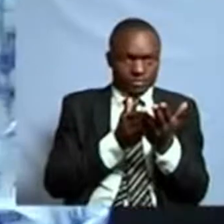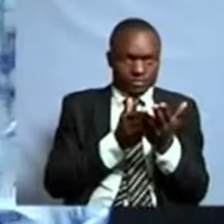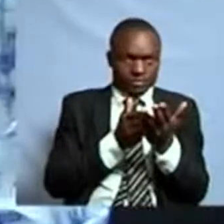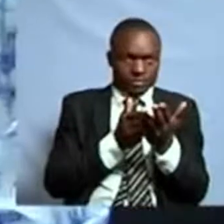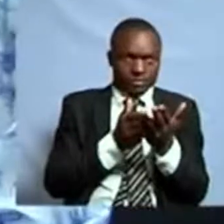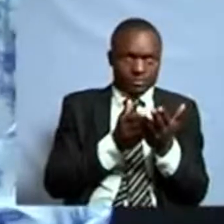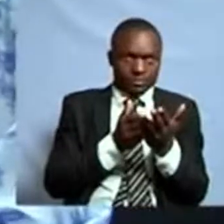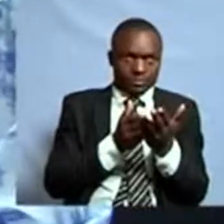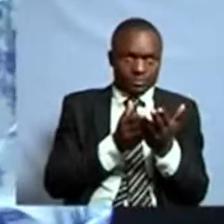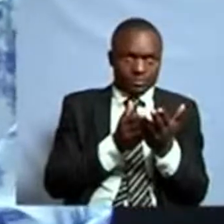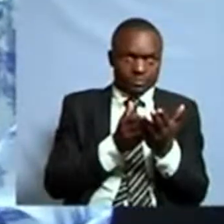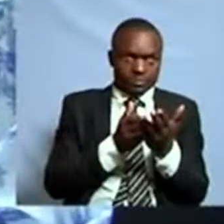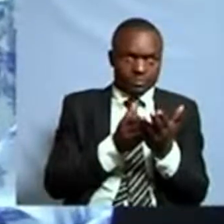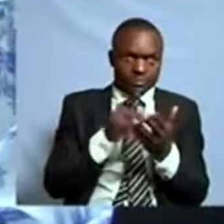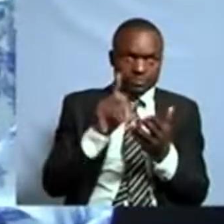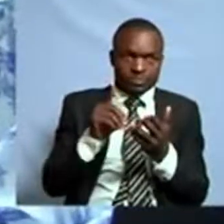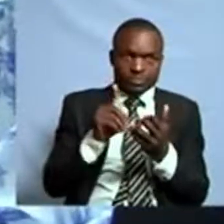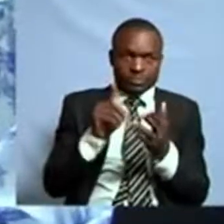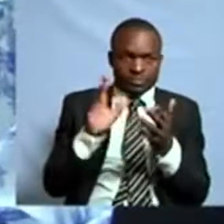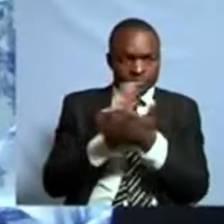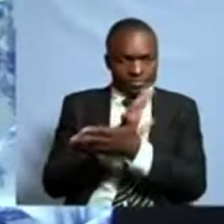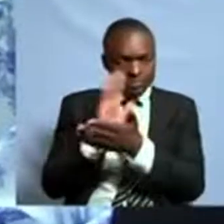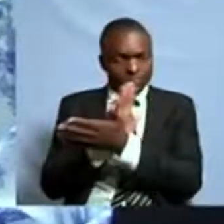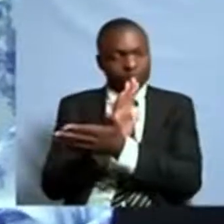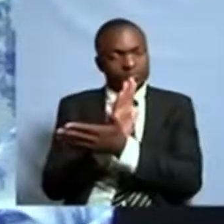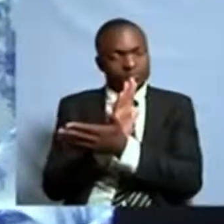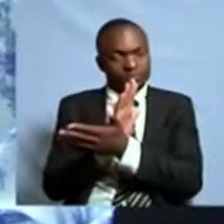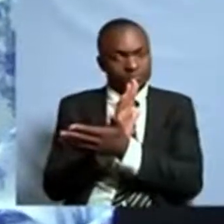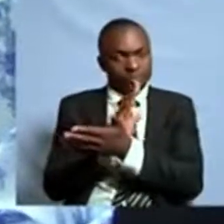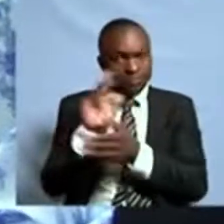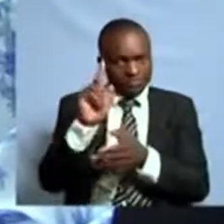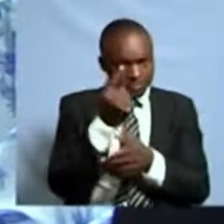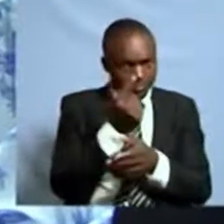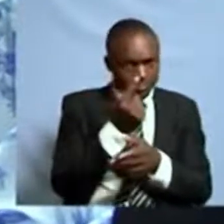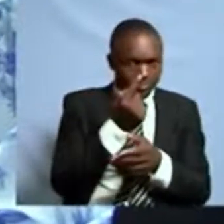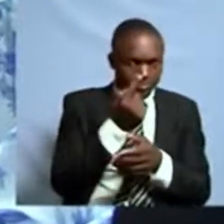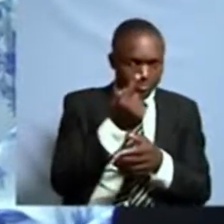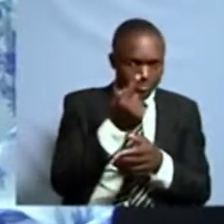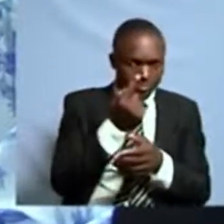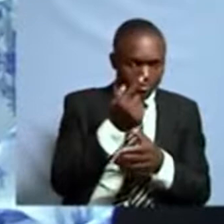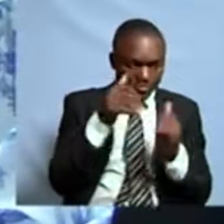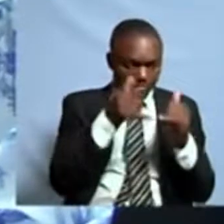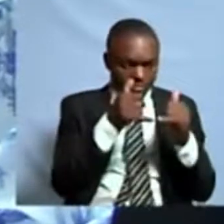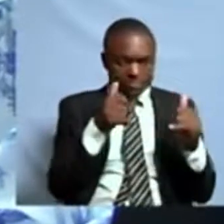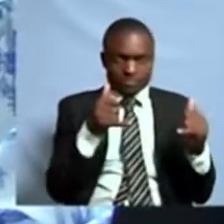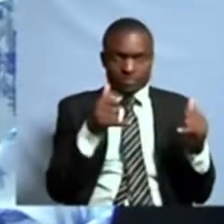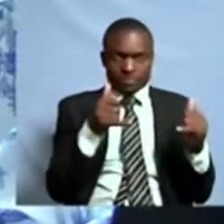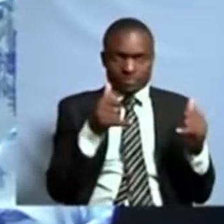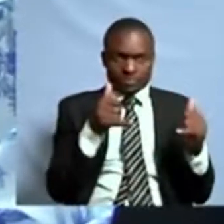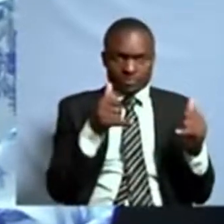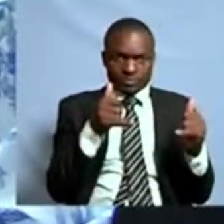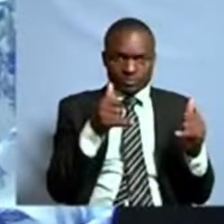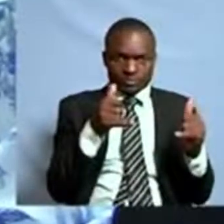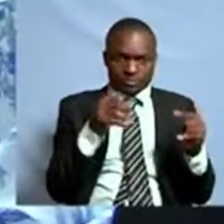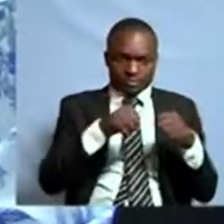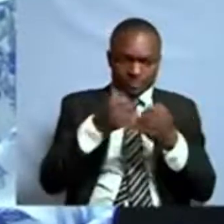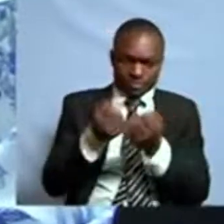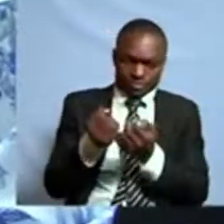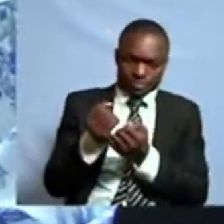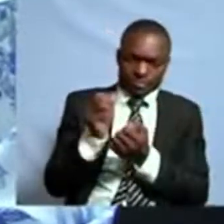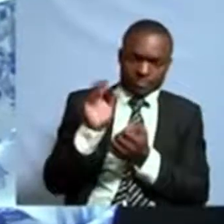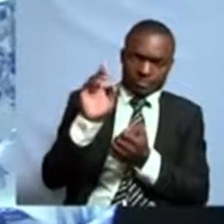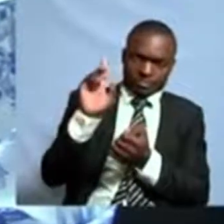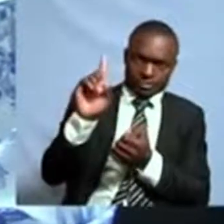provision, very quickly, the first one is in relation to subsection